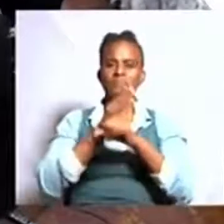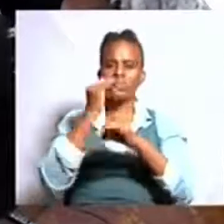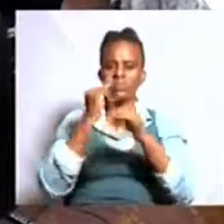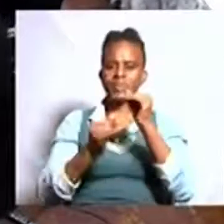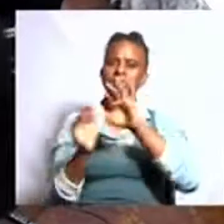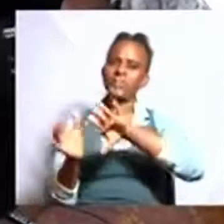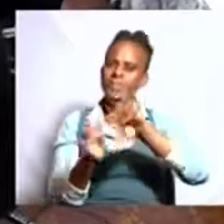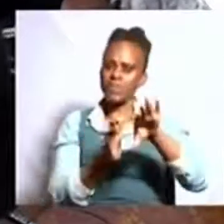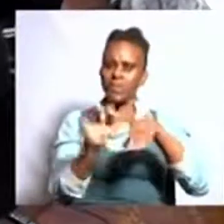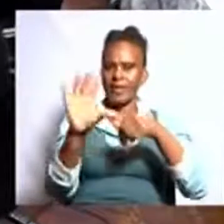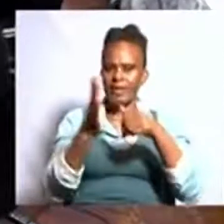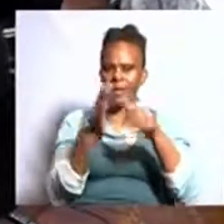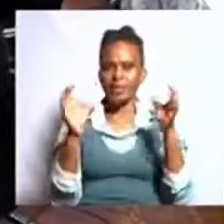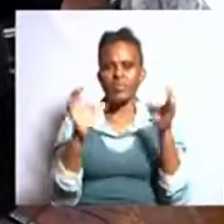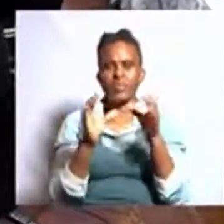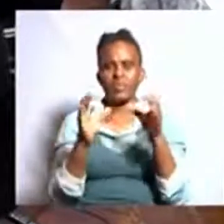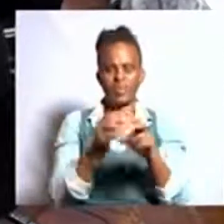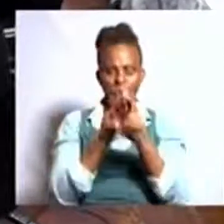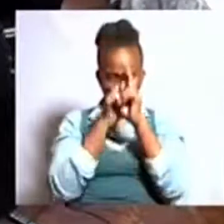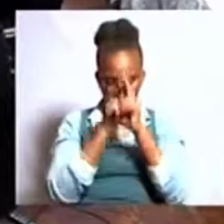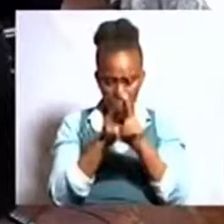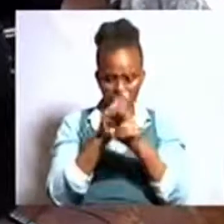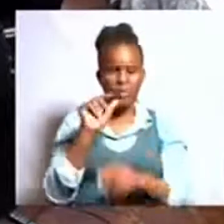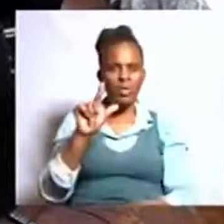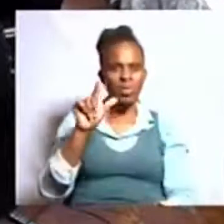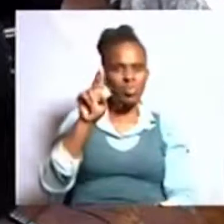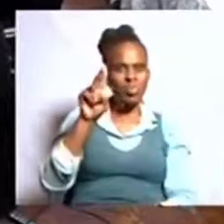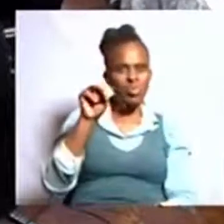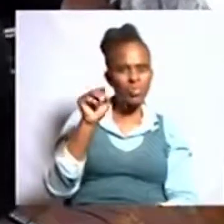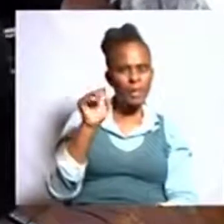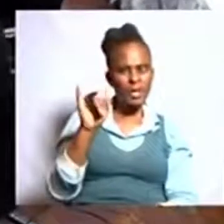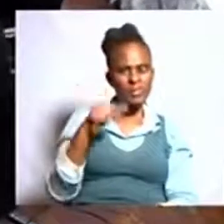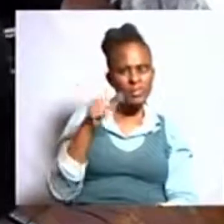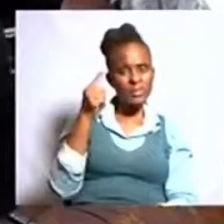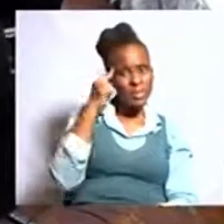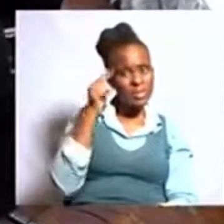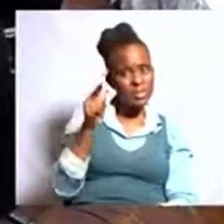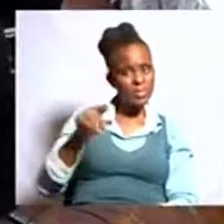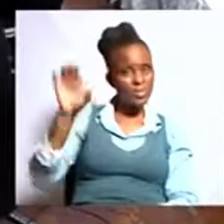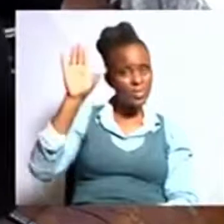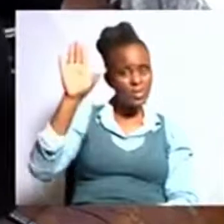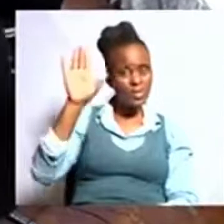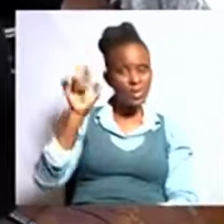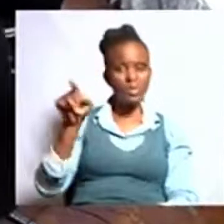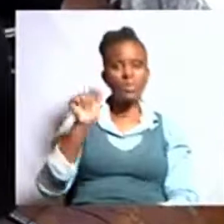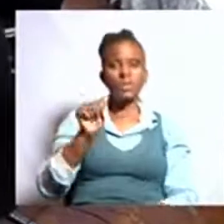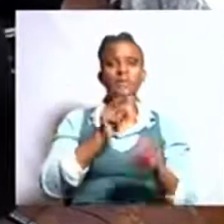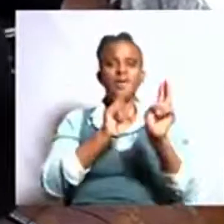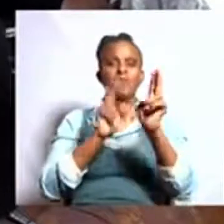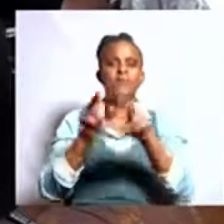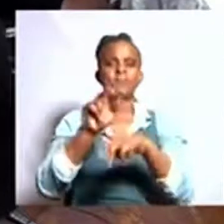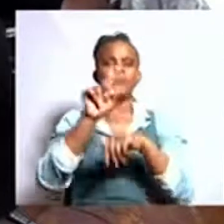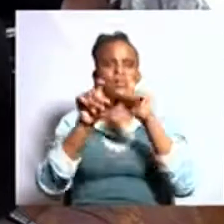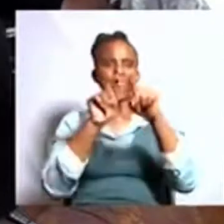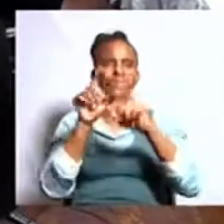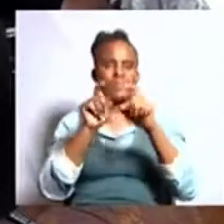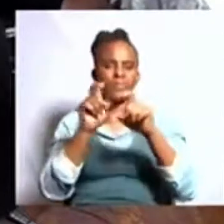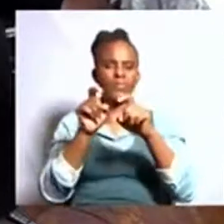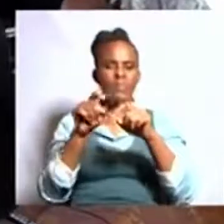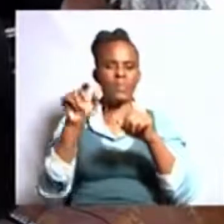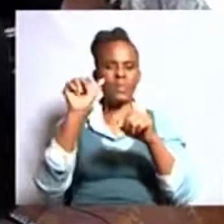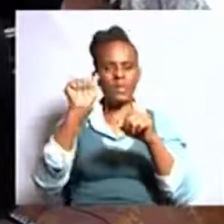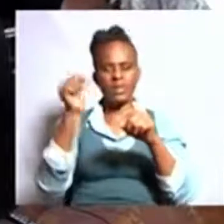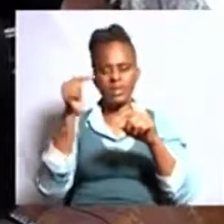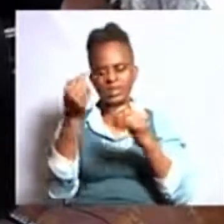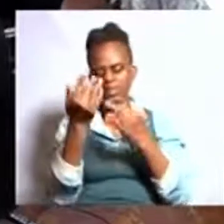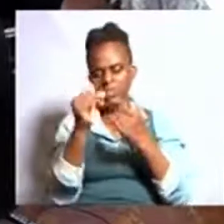Lumai, I thought you were raising your hand. Okay, you can respond to the questions. The AG will get back